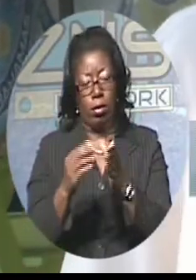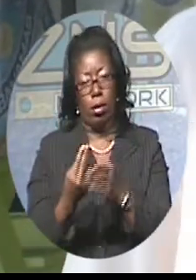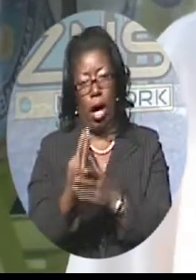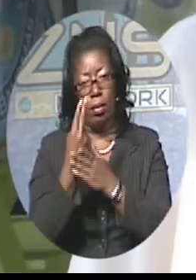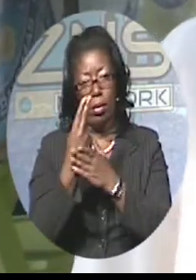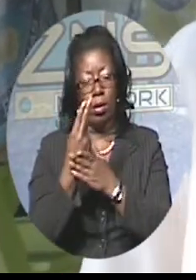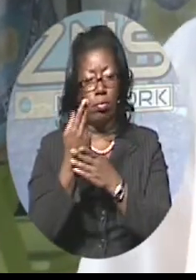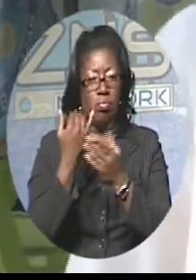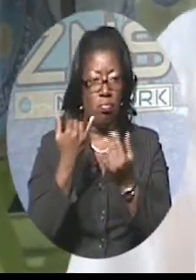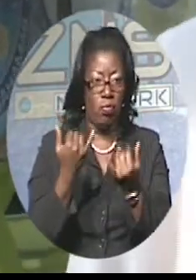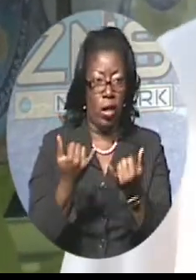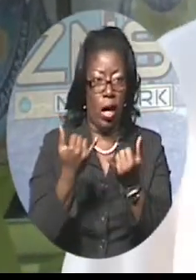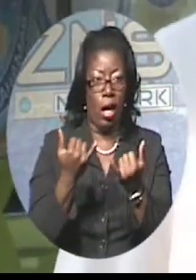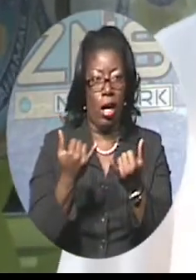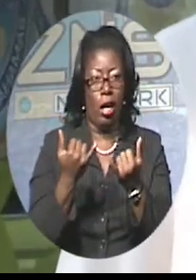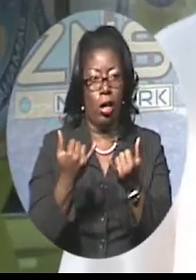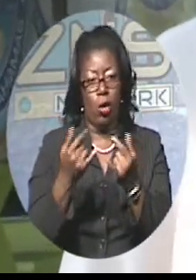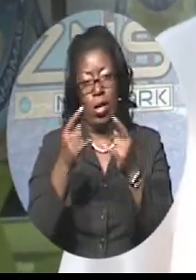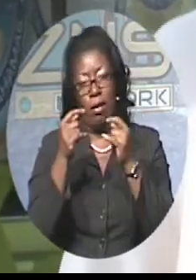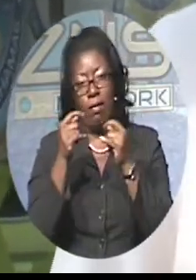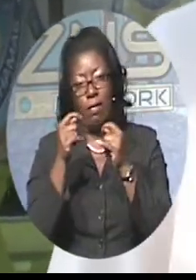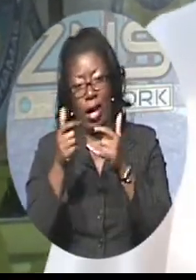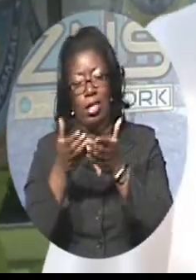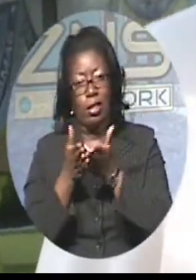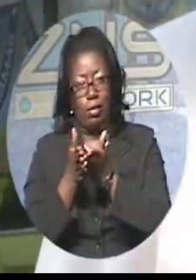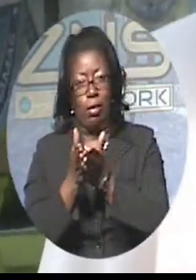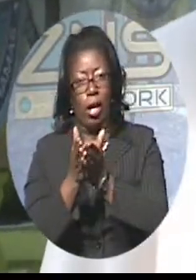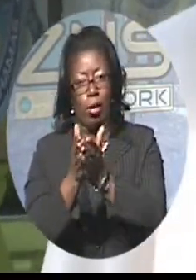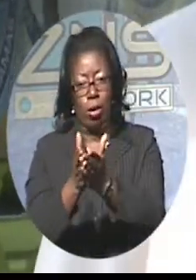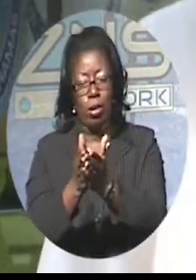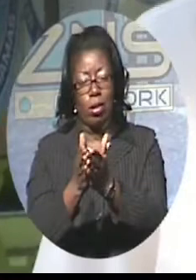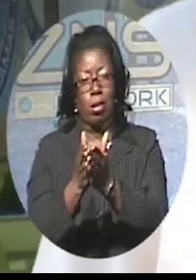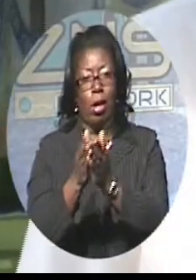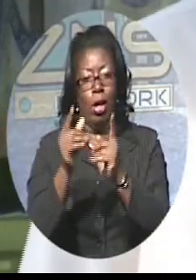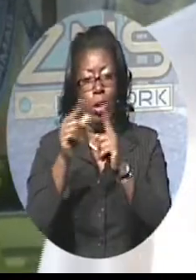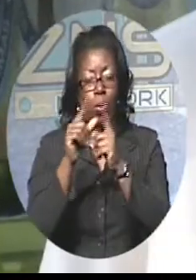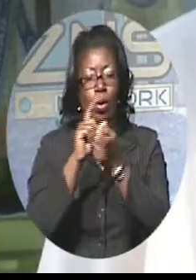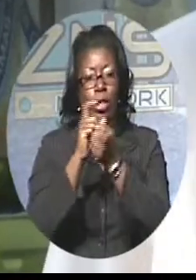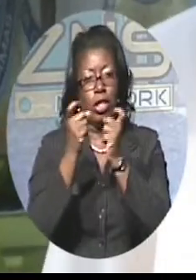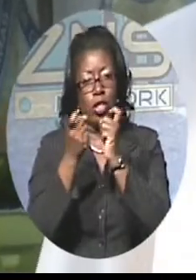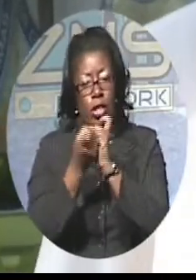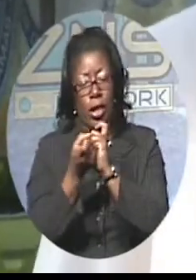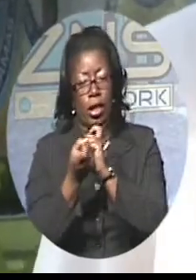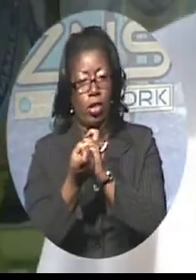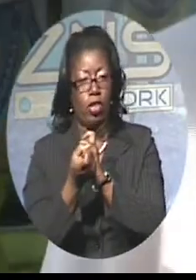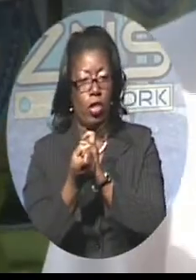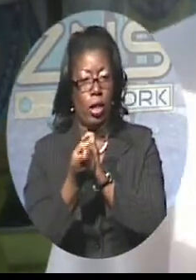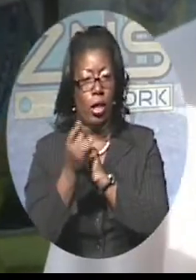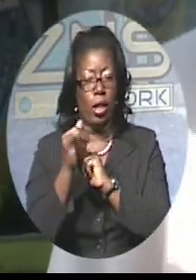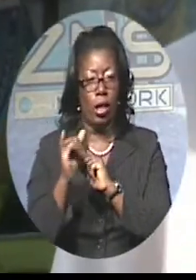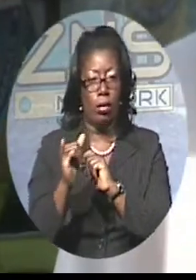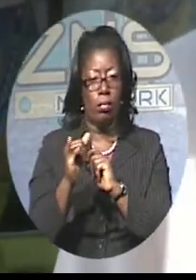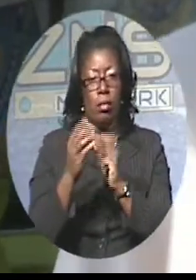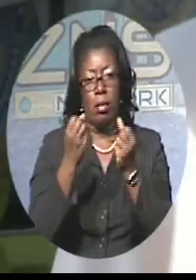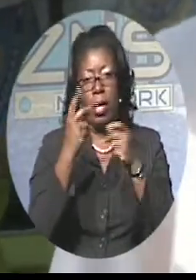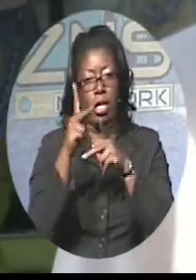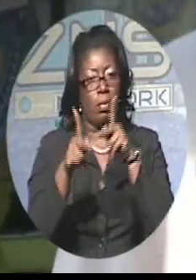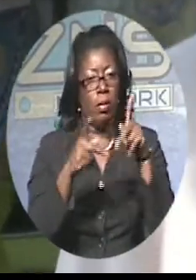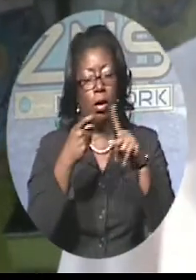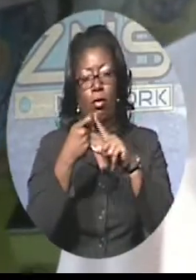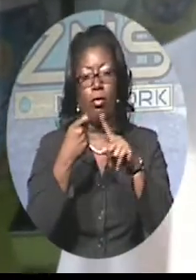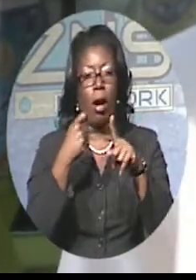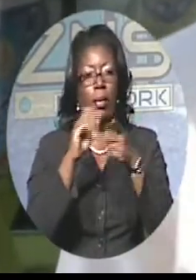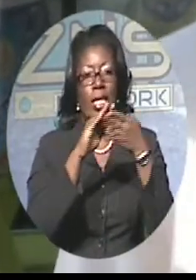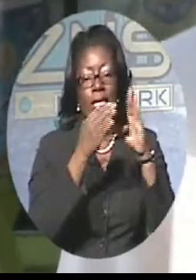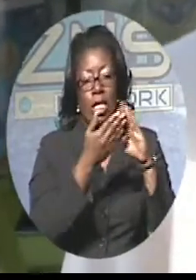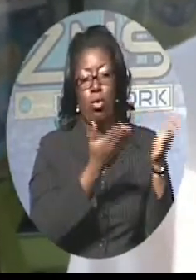particular point, you know, we got fast ferries. The world is changing, things are changing. And most folks from the city